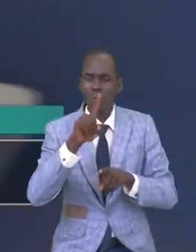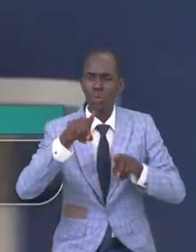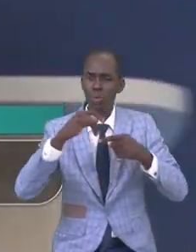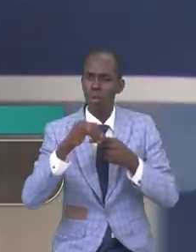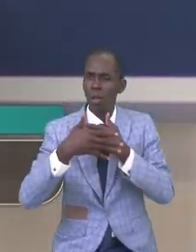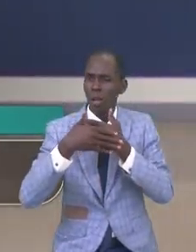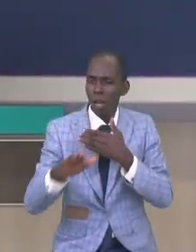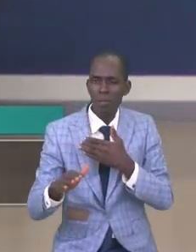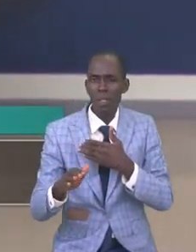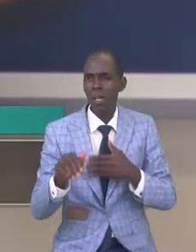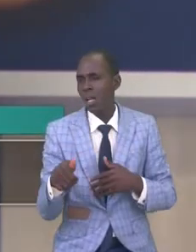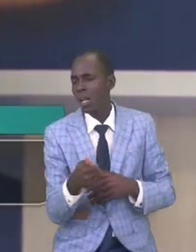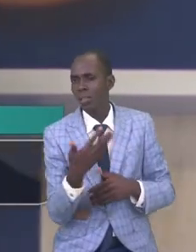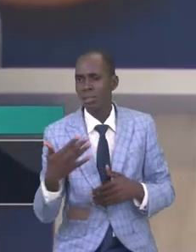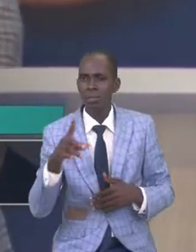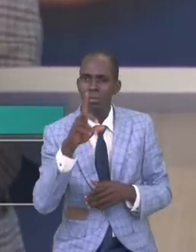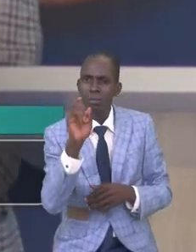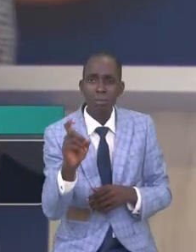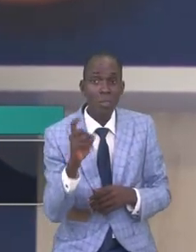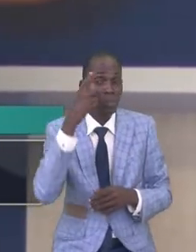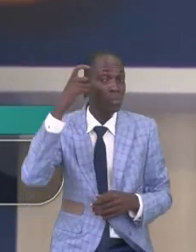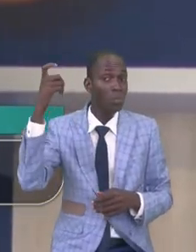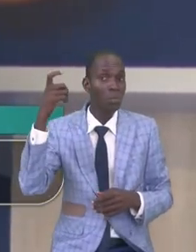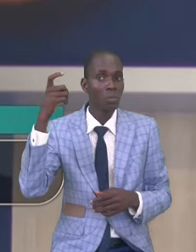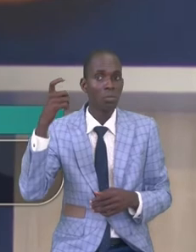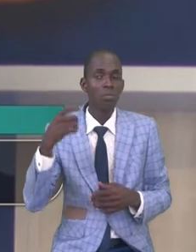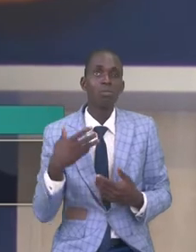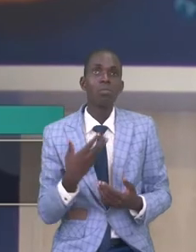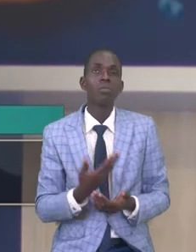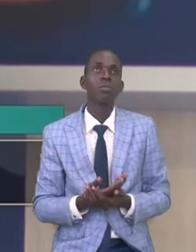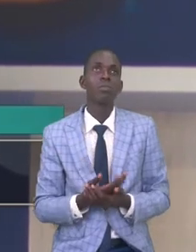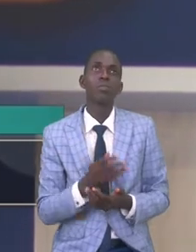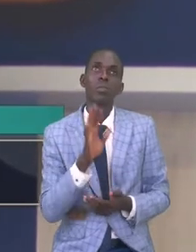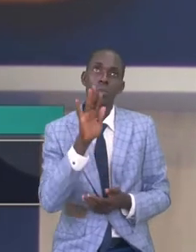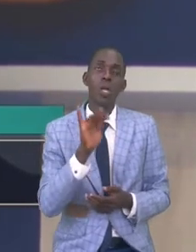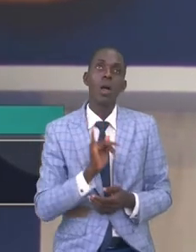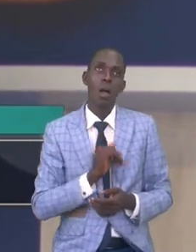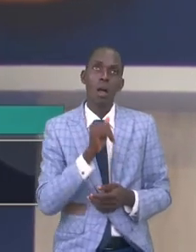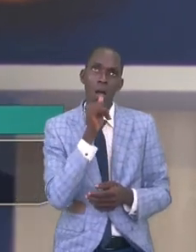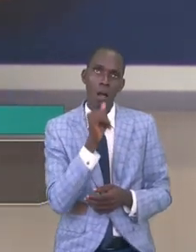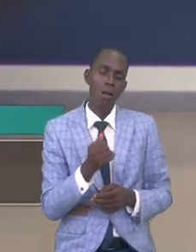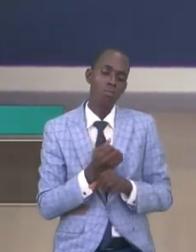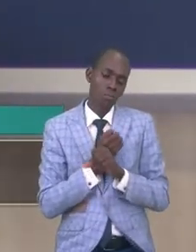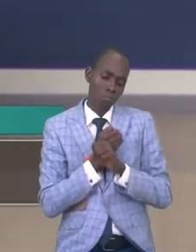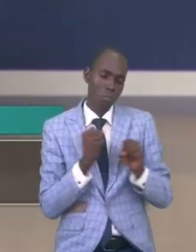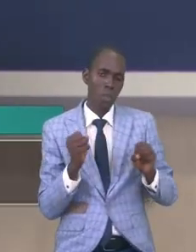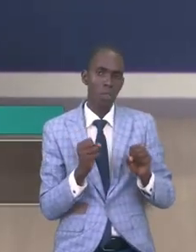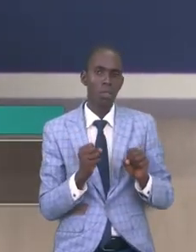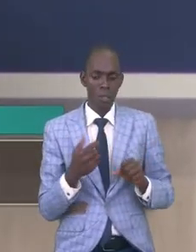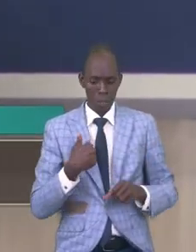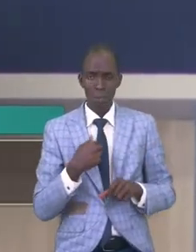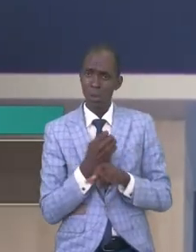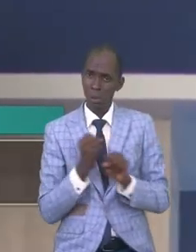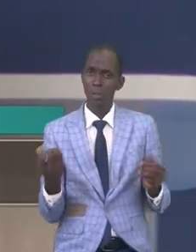after anything? Or it is, I am saved. I am true. I am born